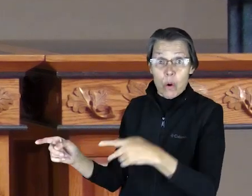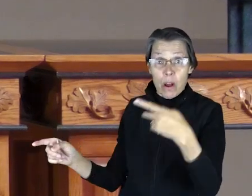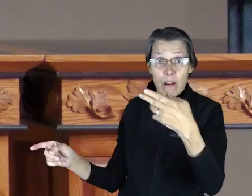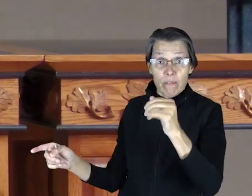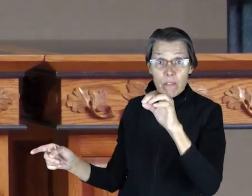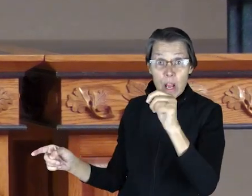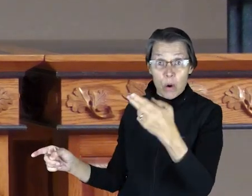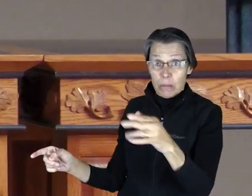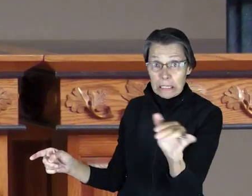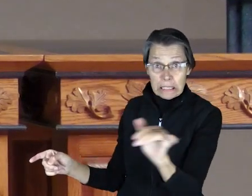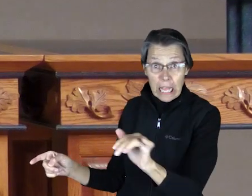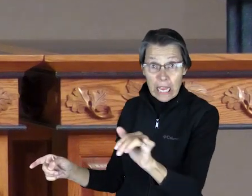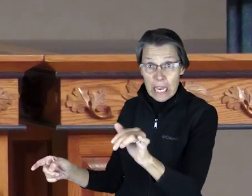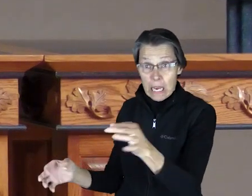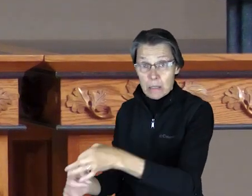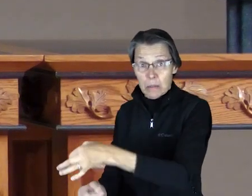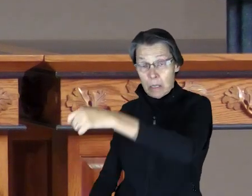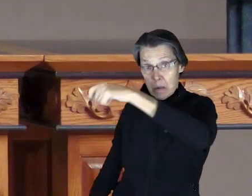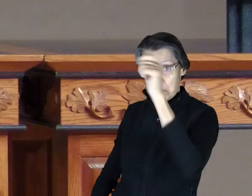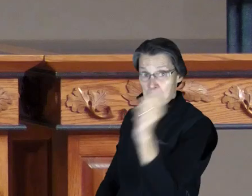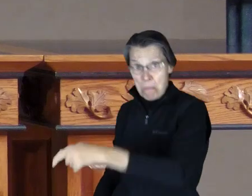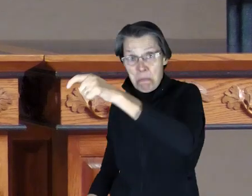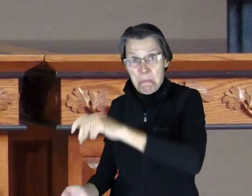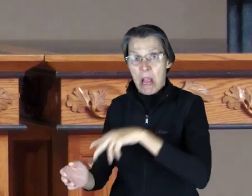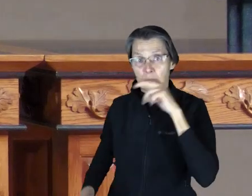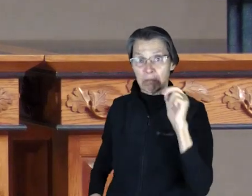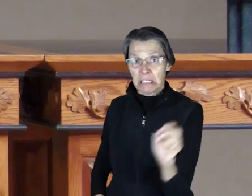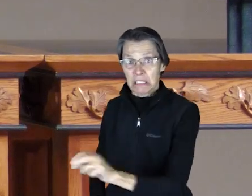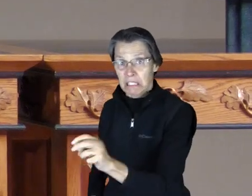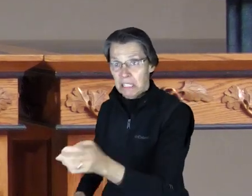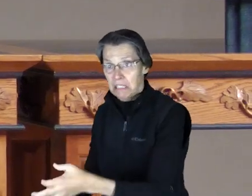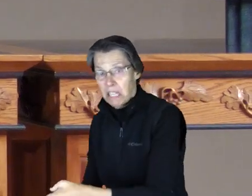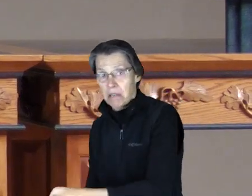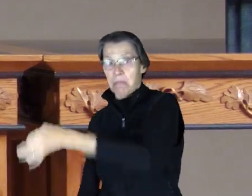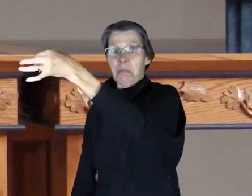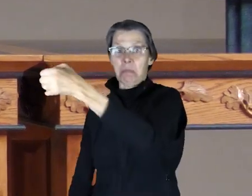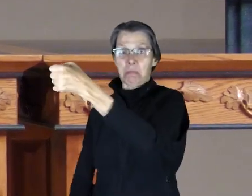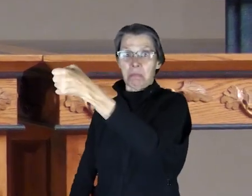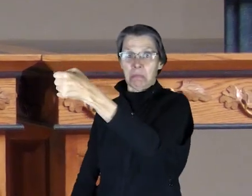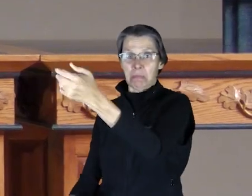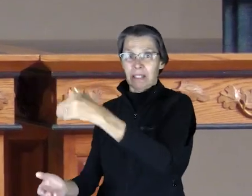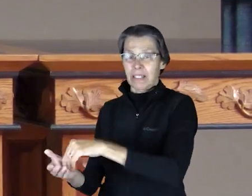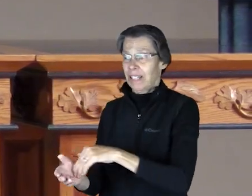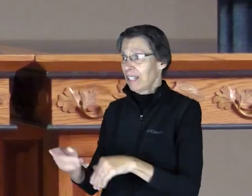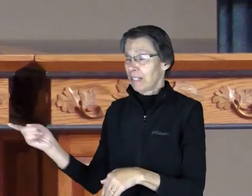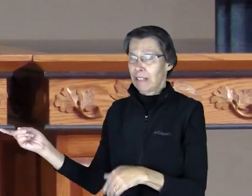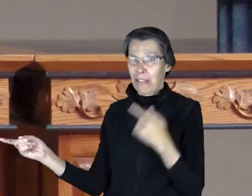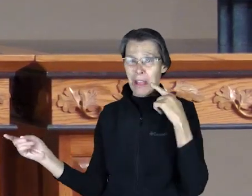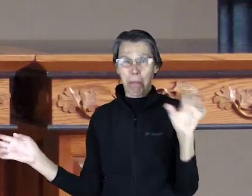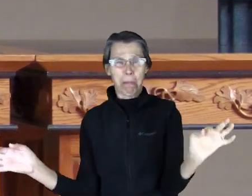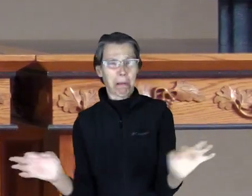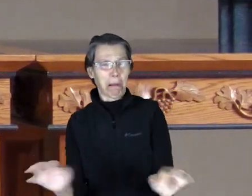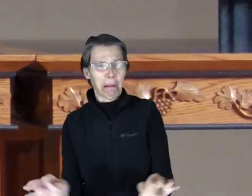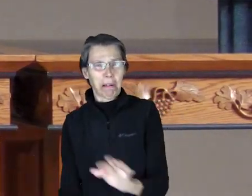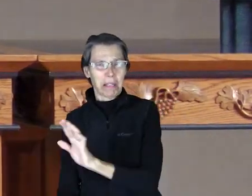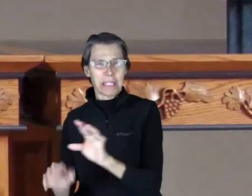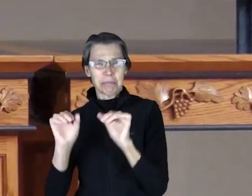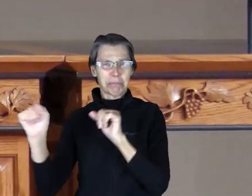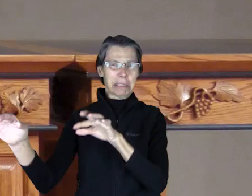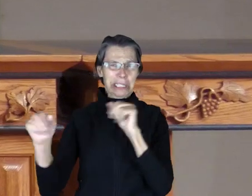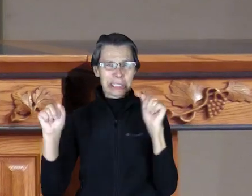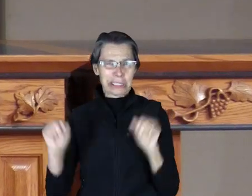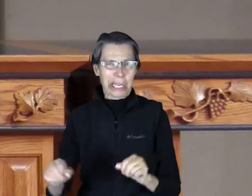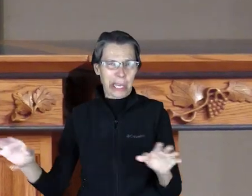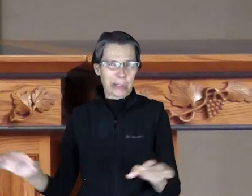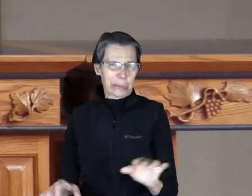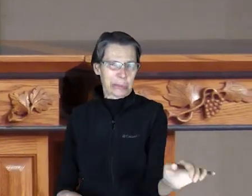If God were going to choose a voice to be the one to confront oppression, to bring God's deliverance,